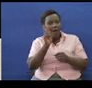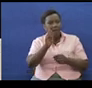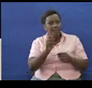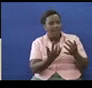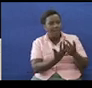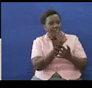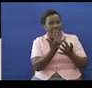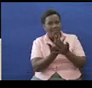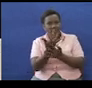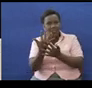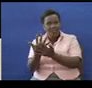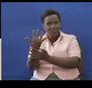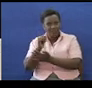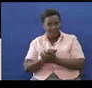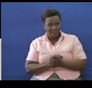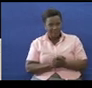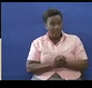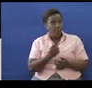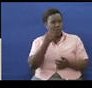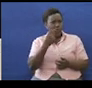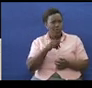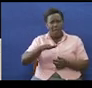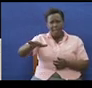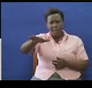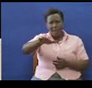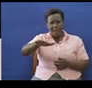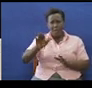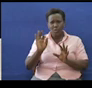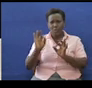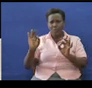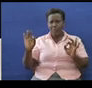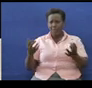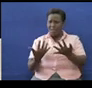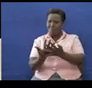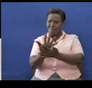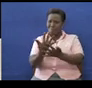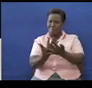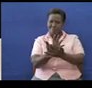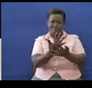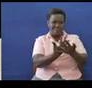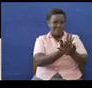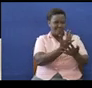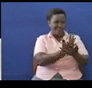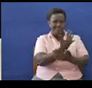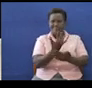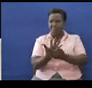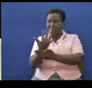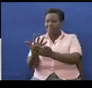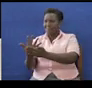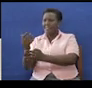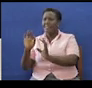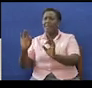is determined by type of vegetation. If you see a very good area